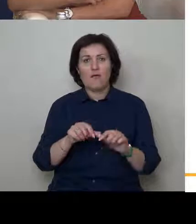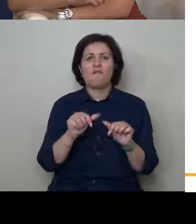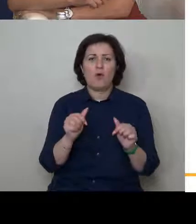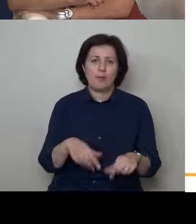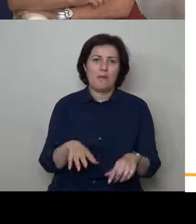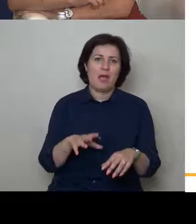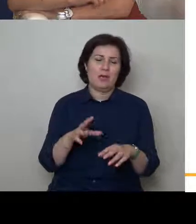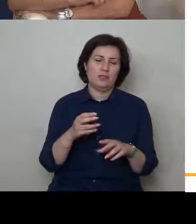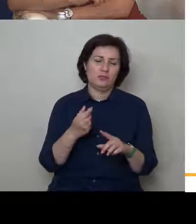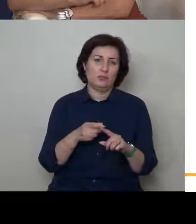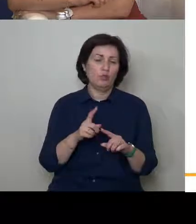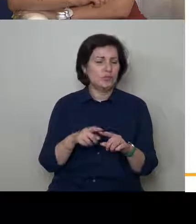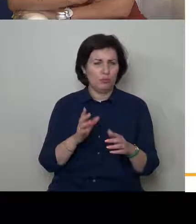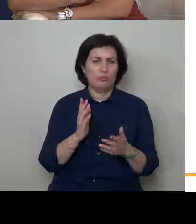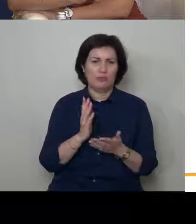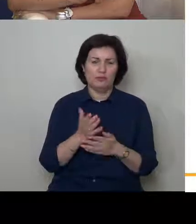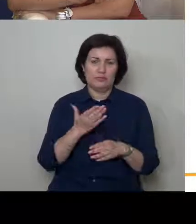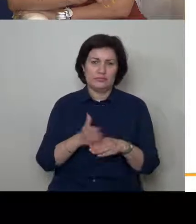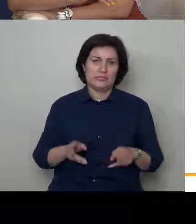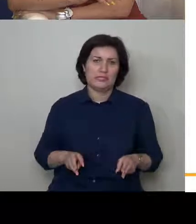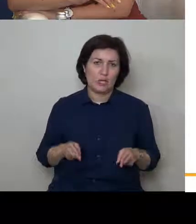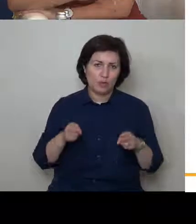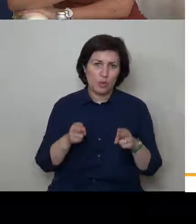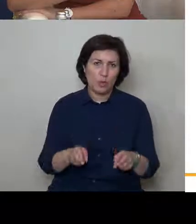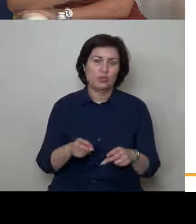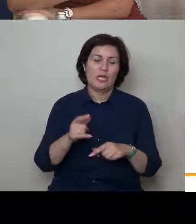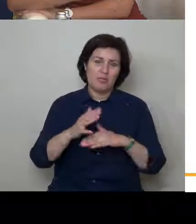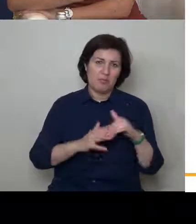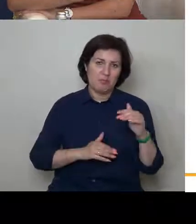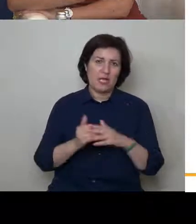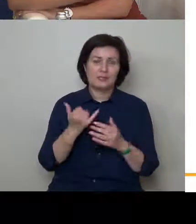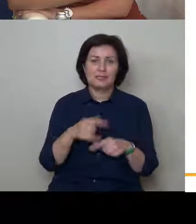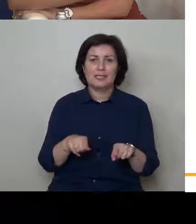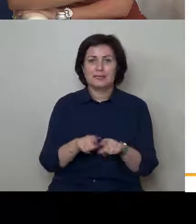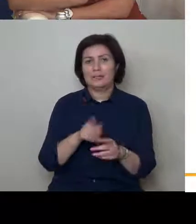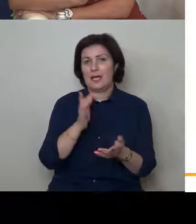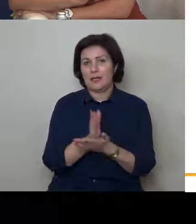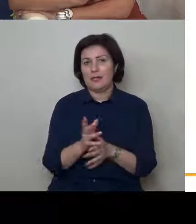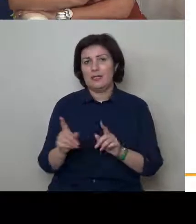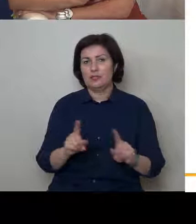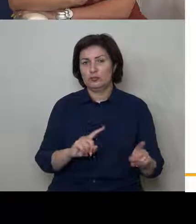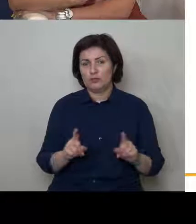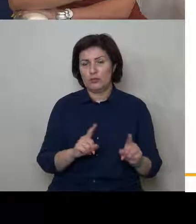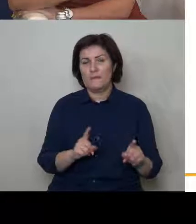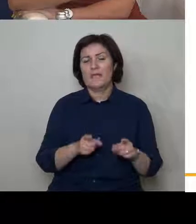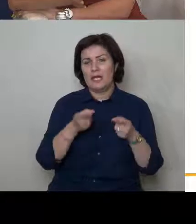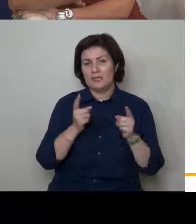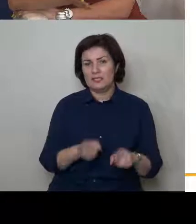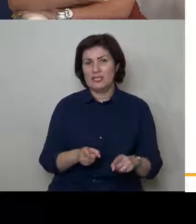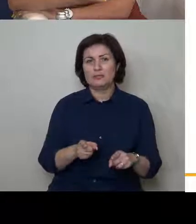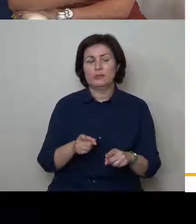say, "Oh, come on, this is Mykolaiv, we know him very well." All right, this would be a criminal offense now.